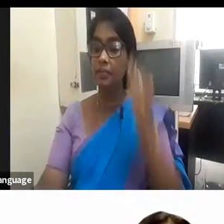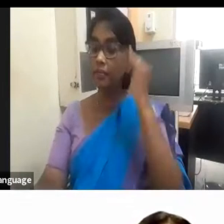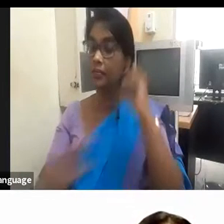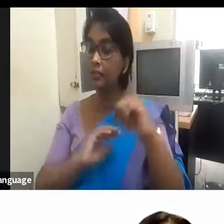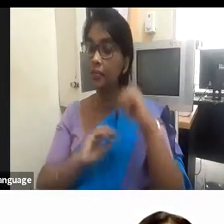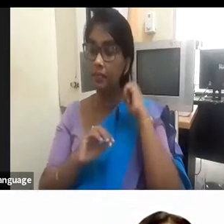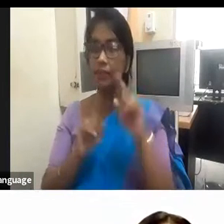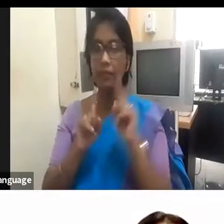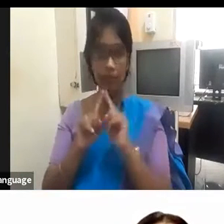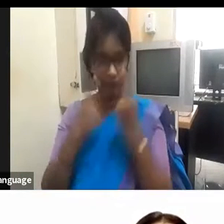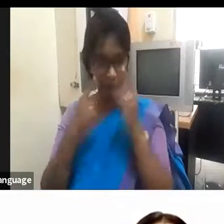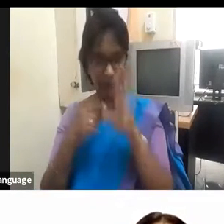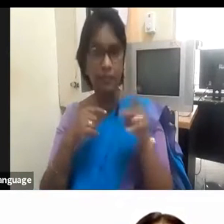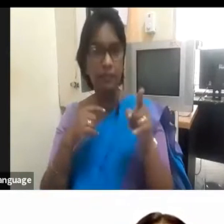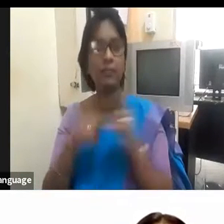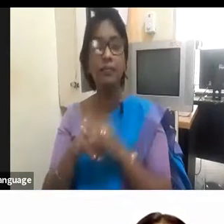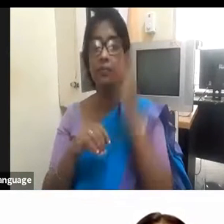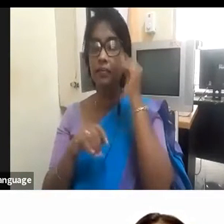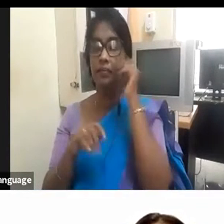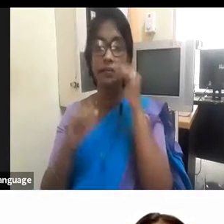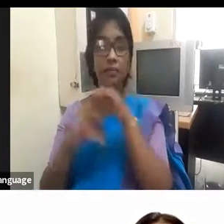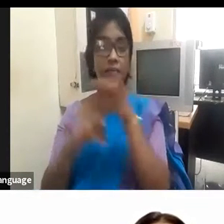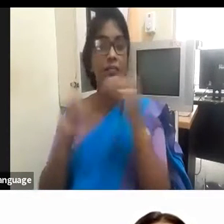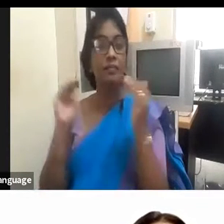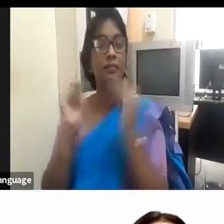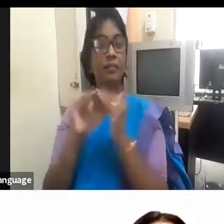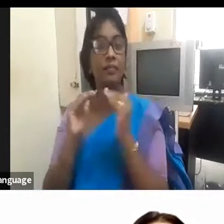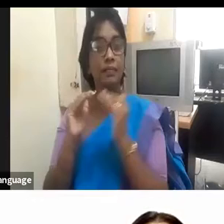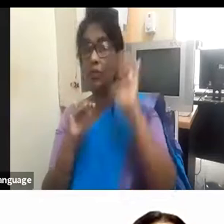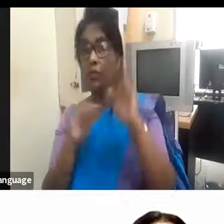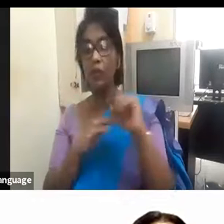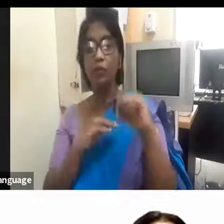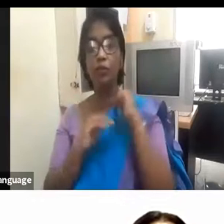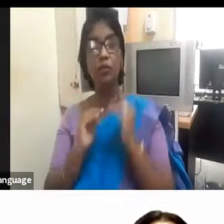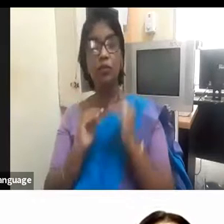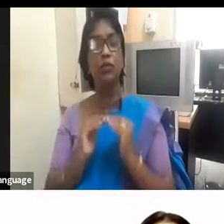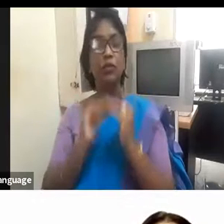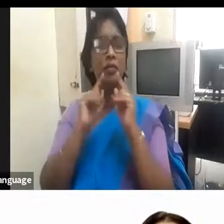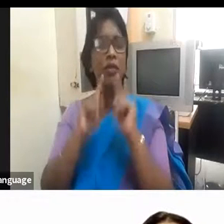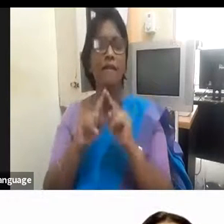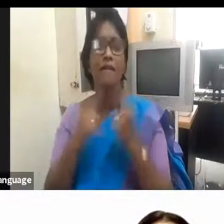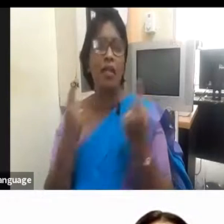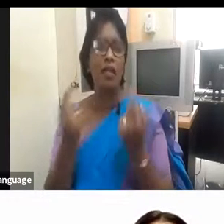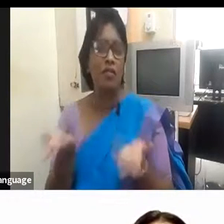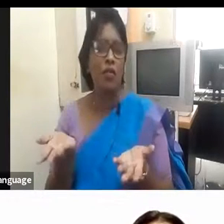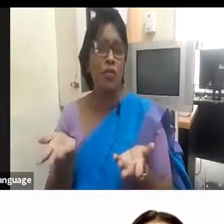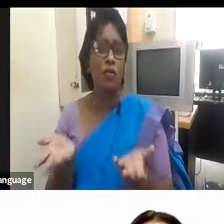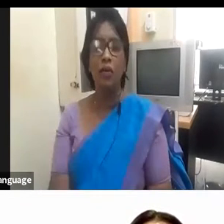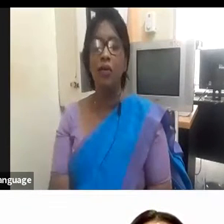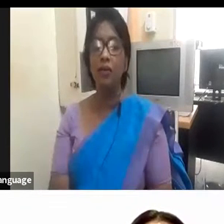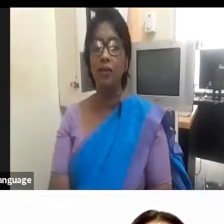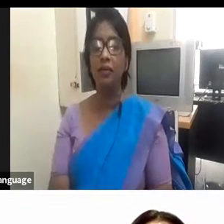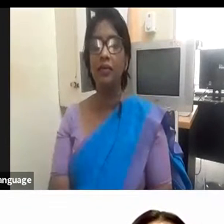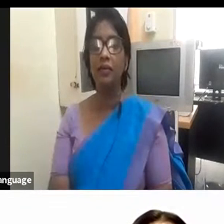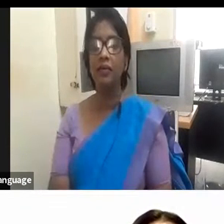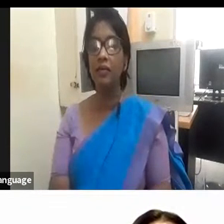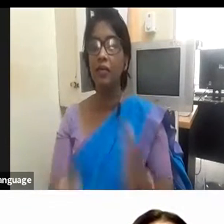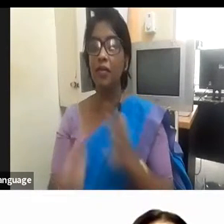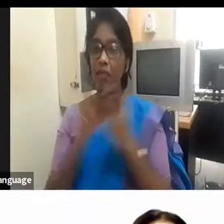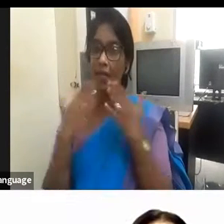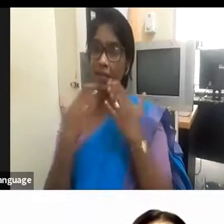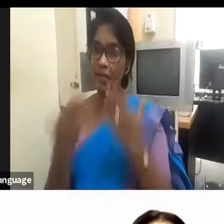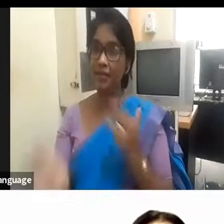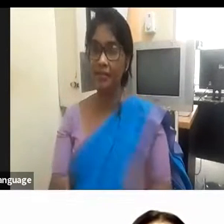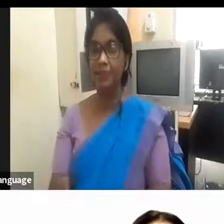as two different things, or how would you go about explaining that? Thank you. I think it's part of the same coin in a